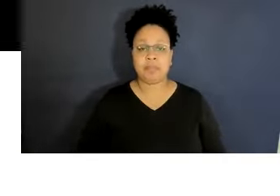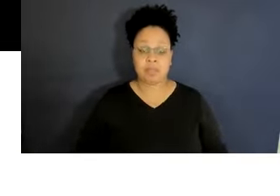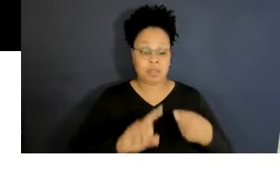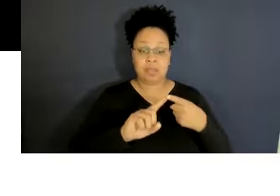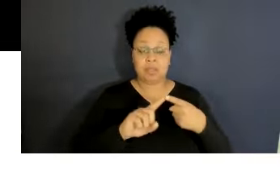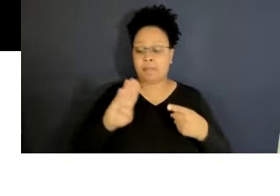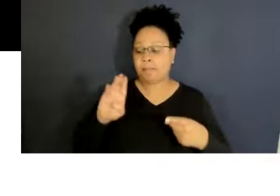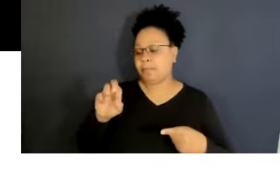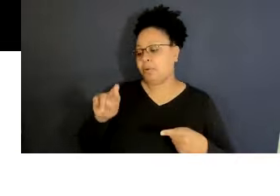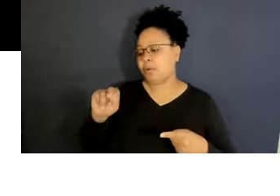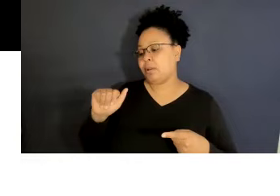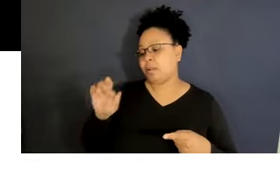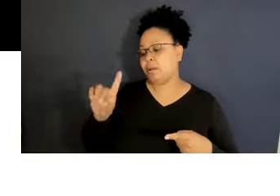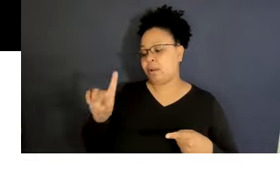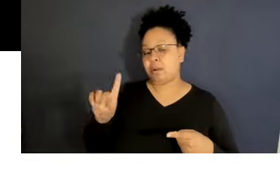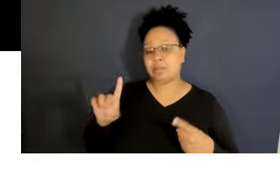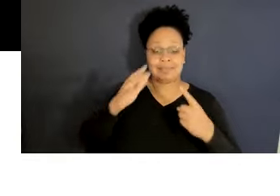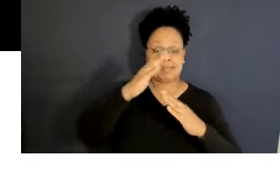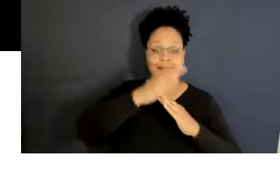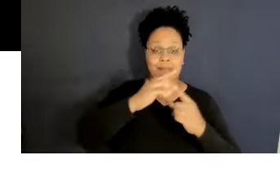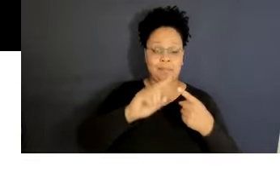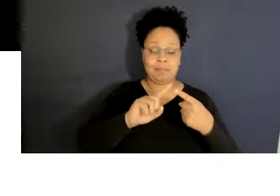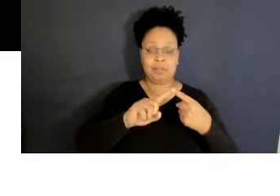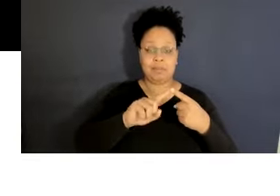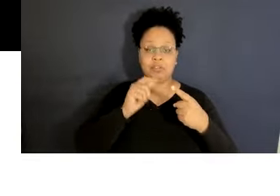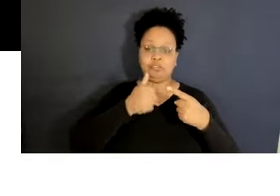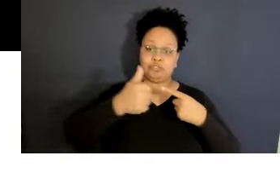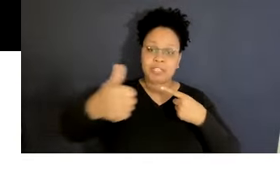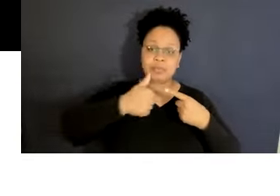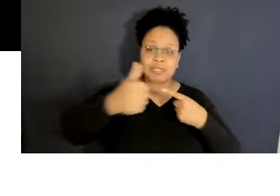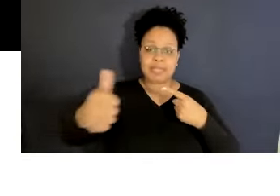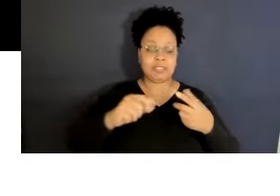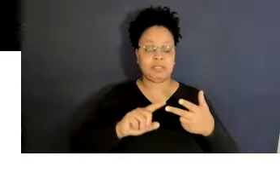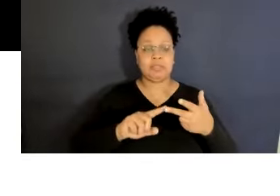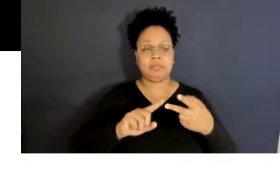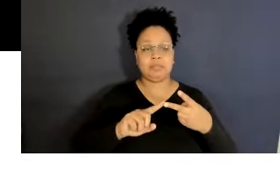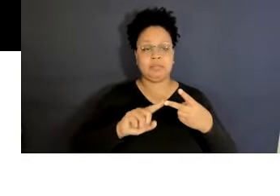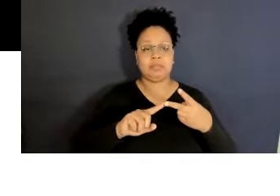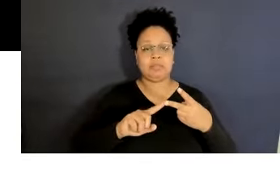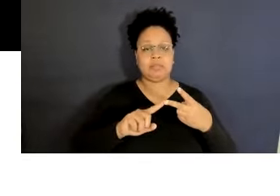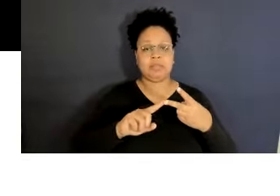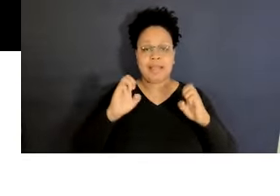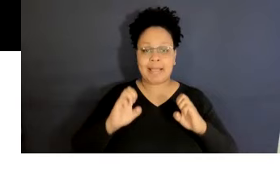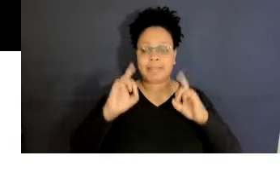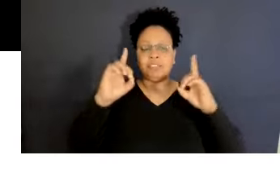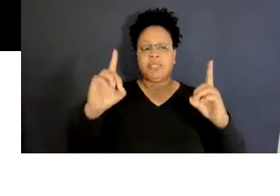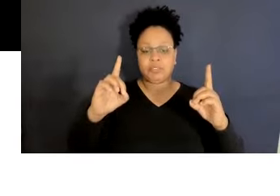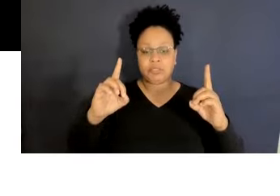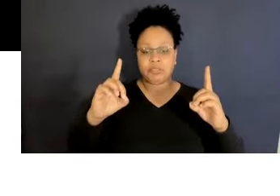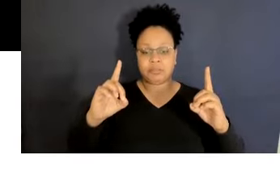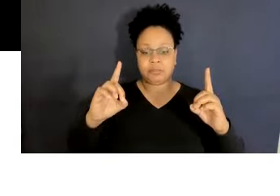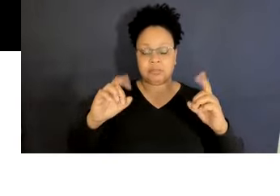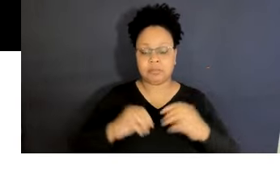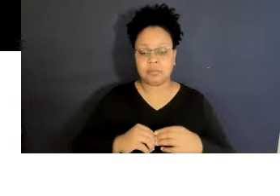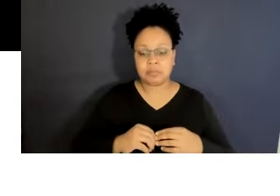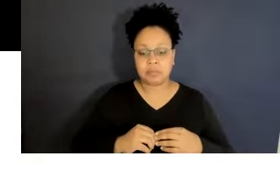is transportation. Number two is housing. And number three is also education. And the reason